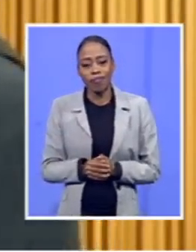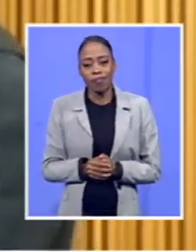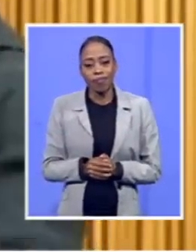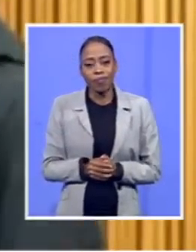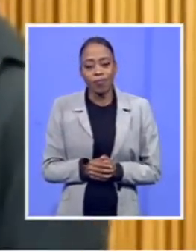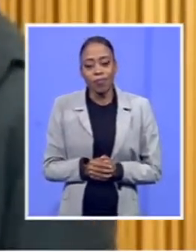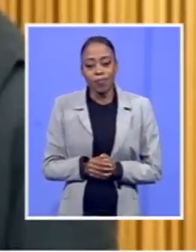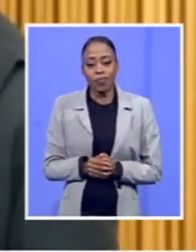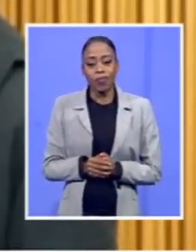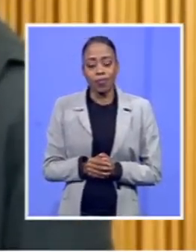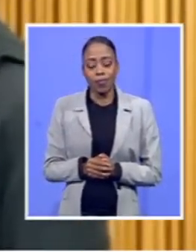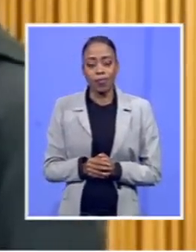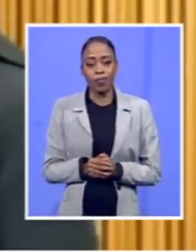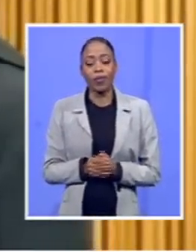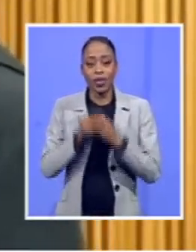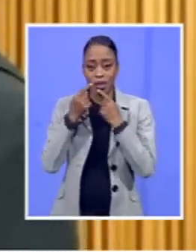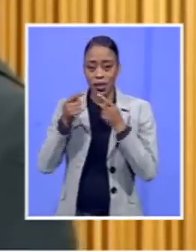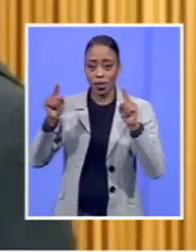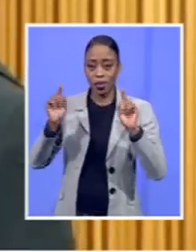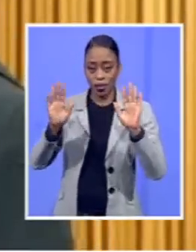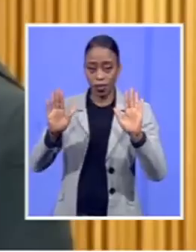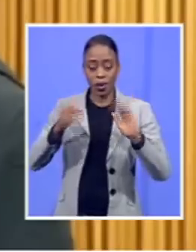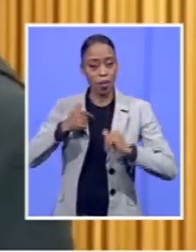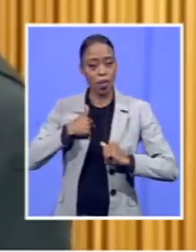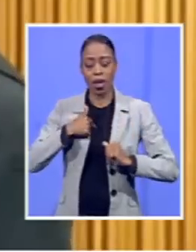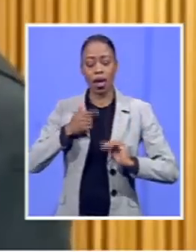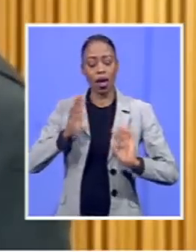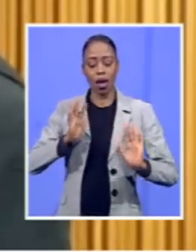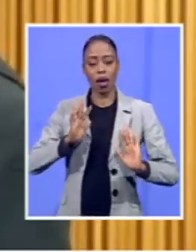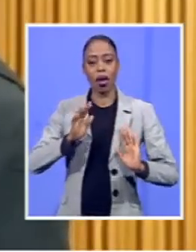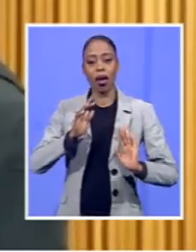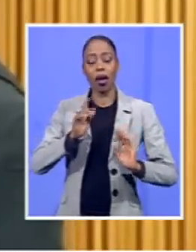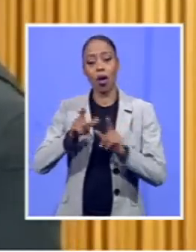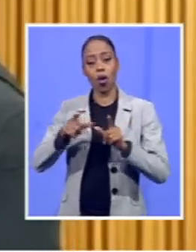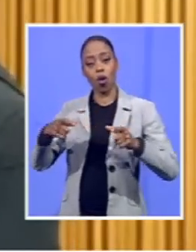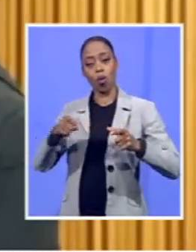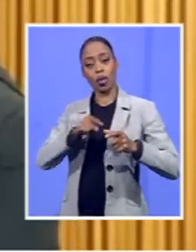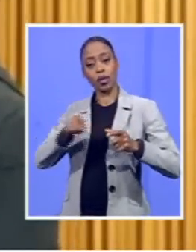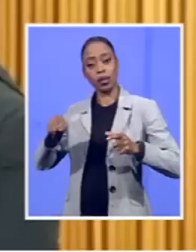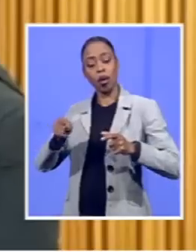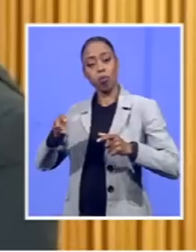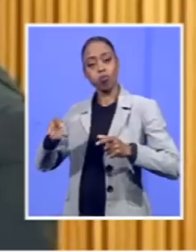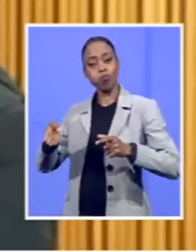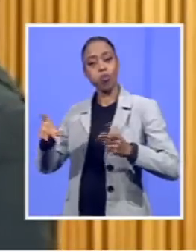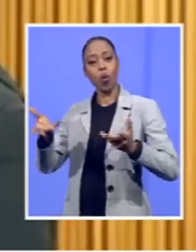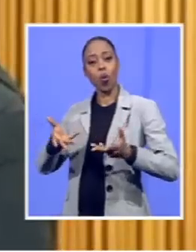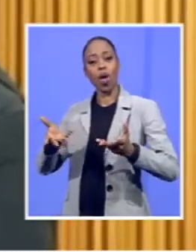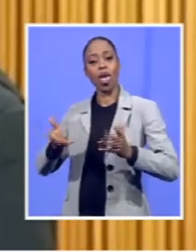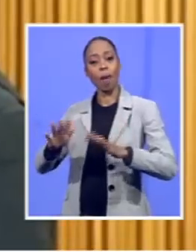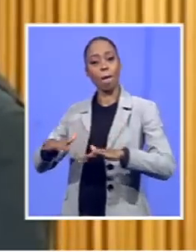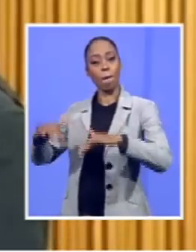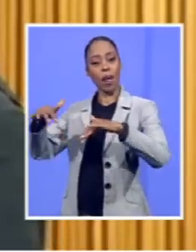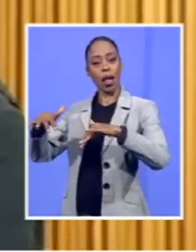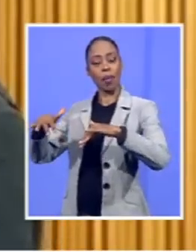Let me start by just declaring, I have no doubt that the committee that is sitting in